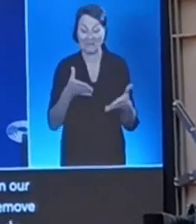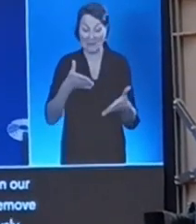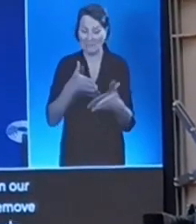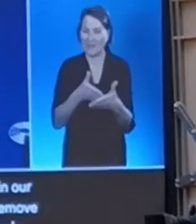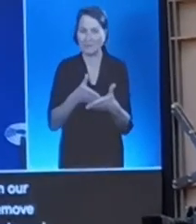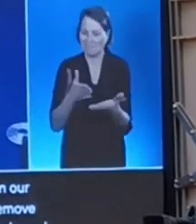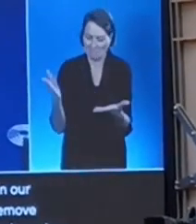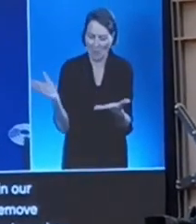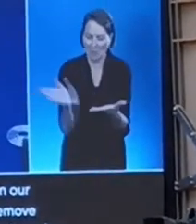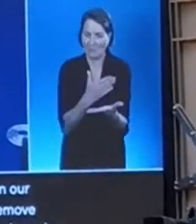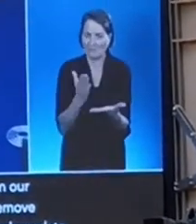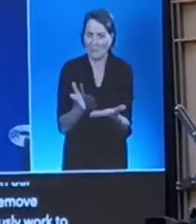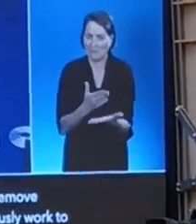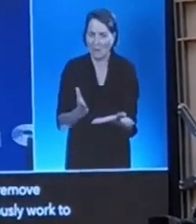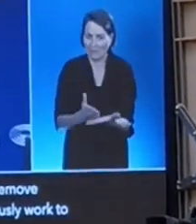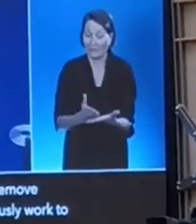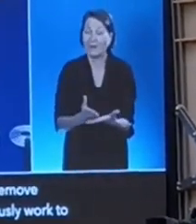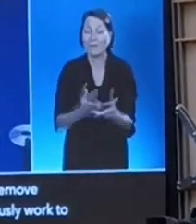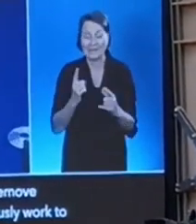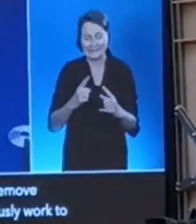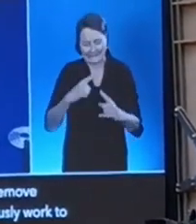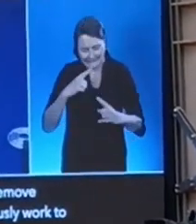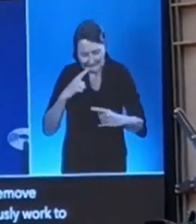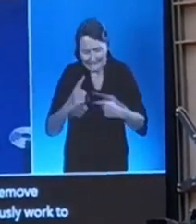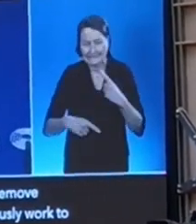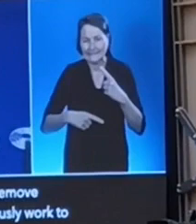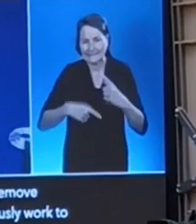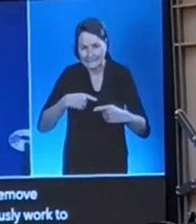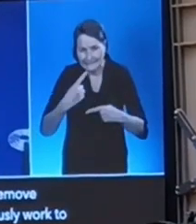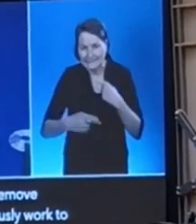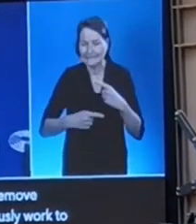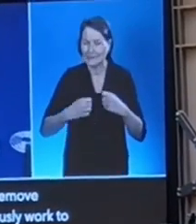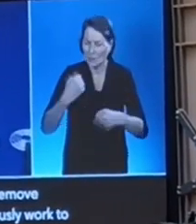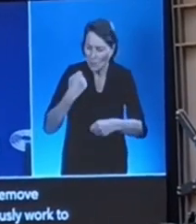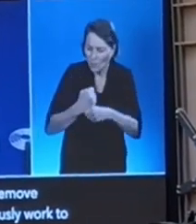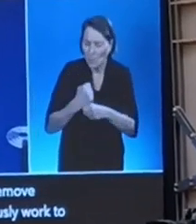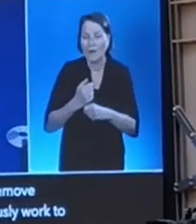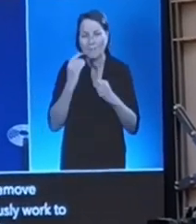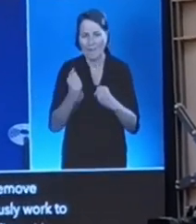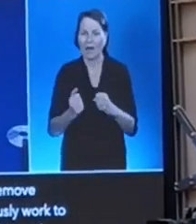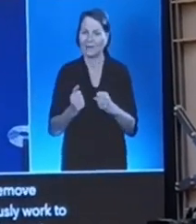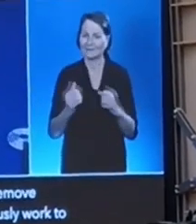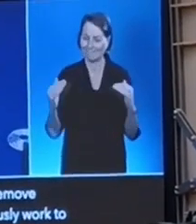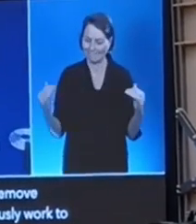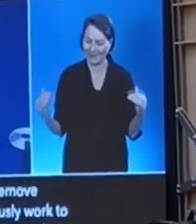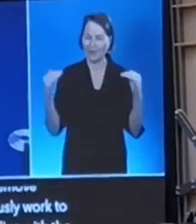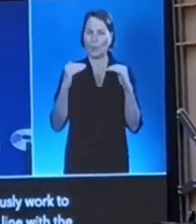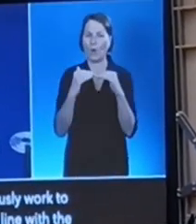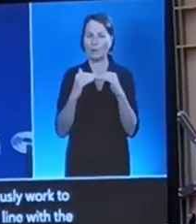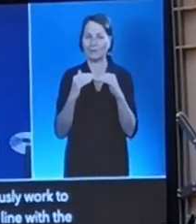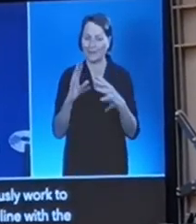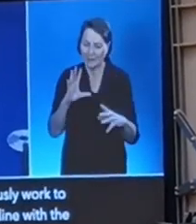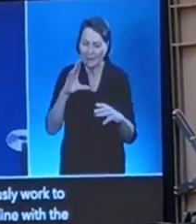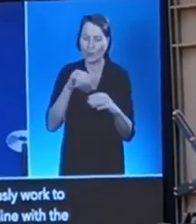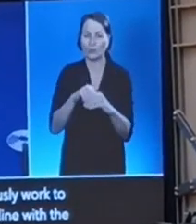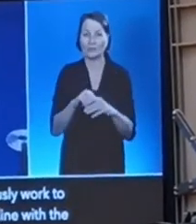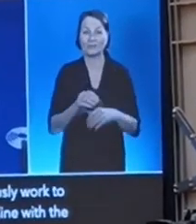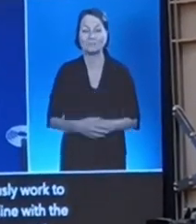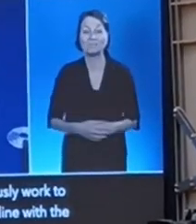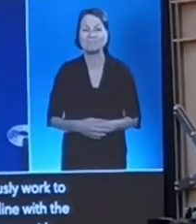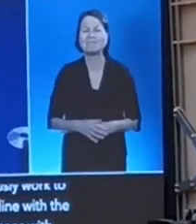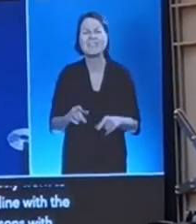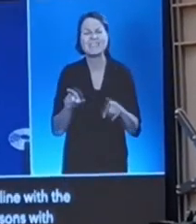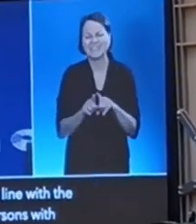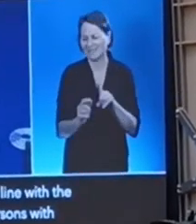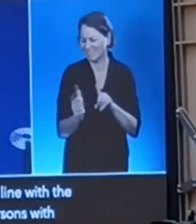continuously work to guarantee inclusion and equality in line with the UN Convention on the Rights of Persons with